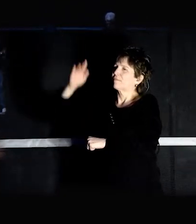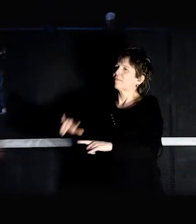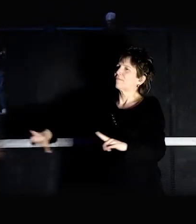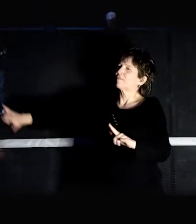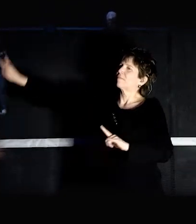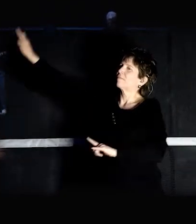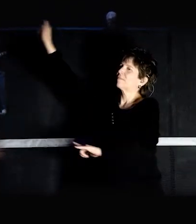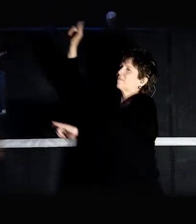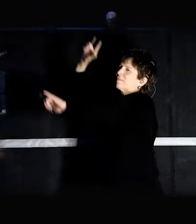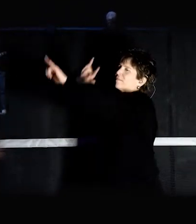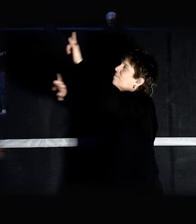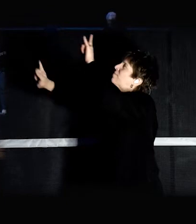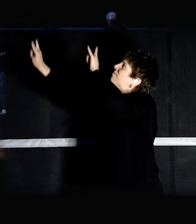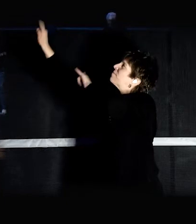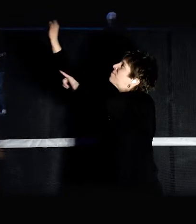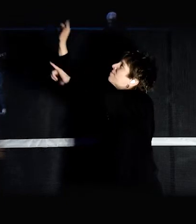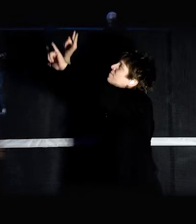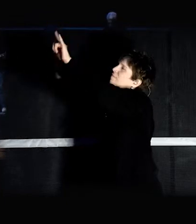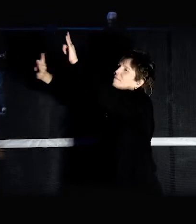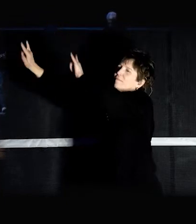We love you.